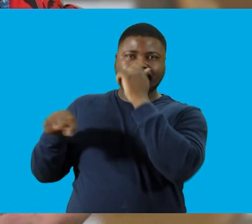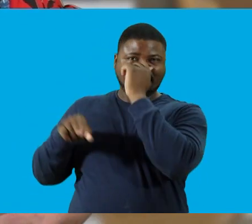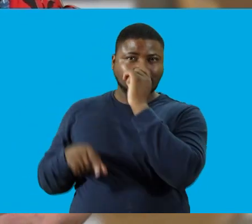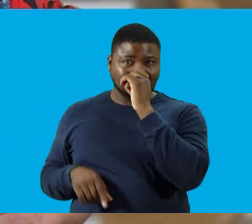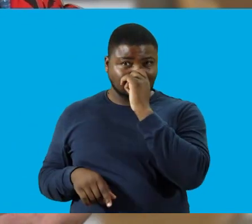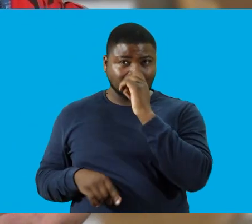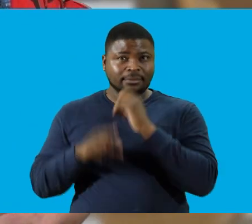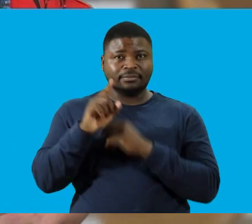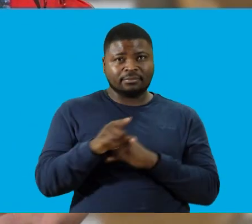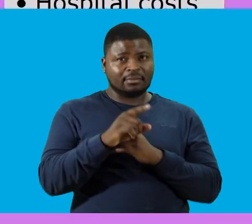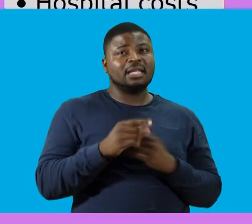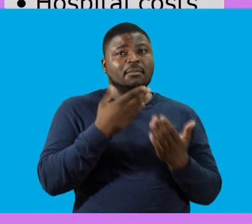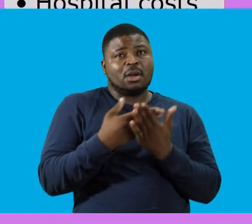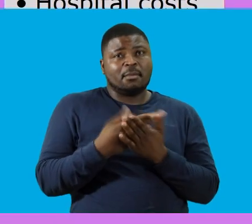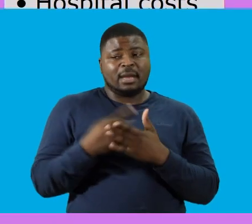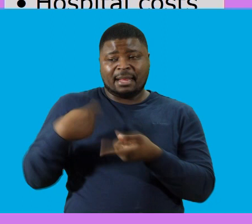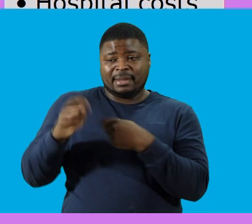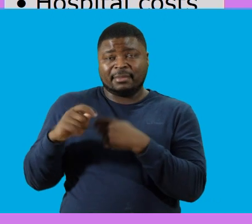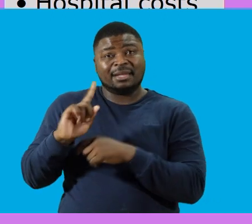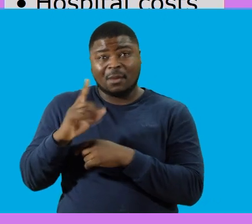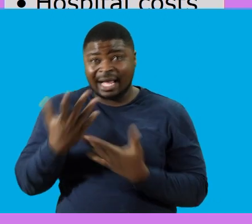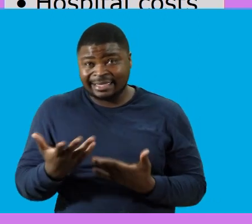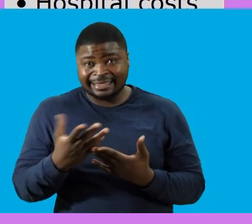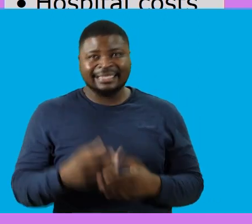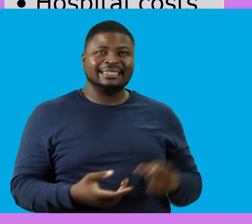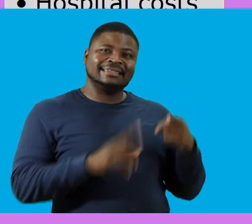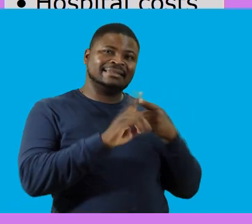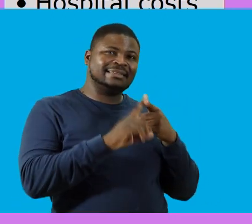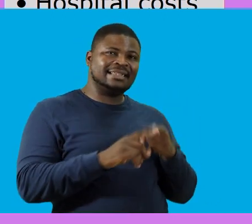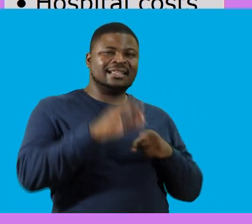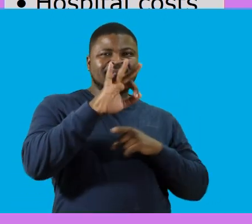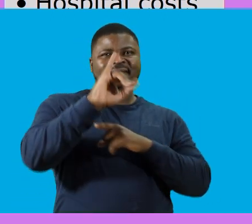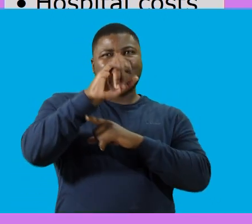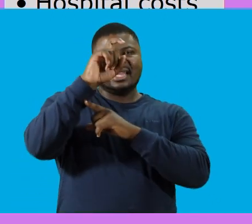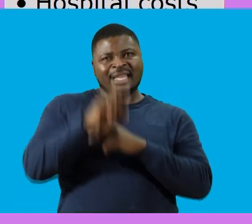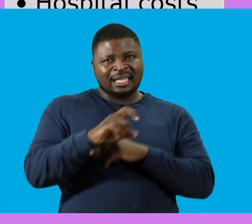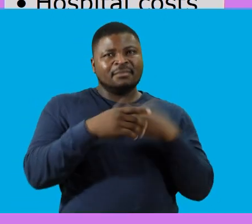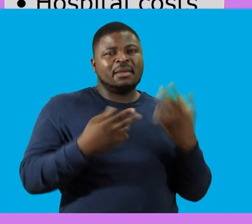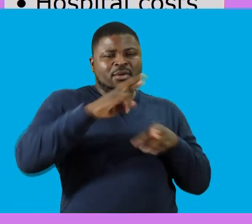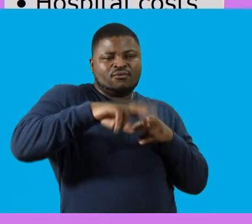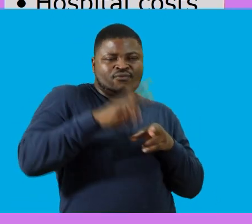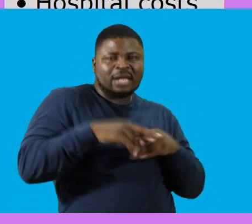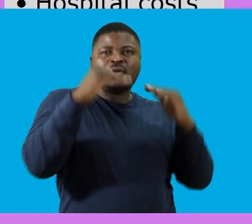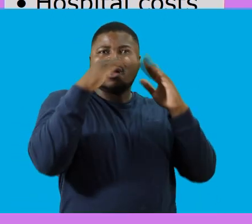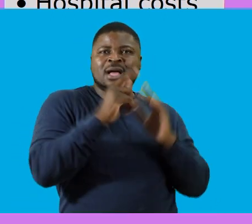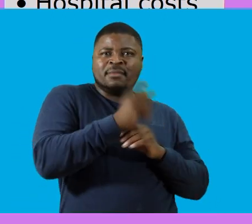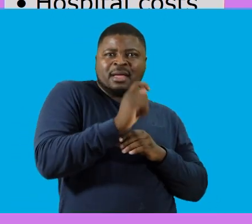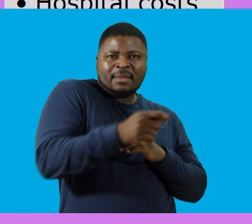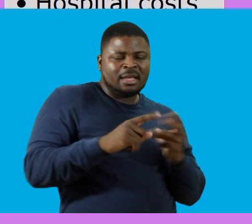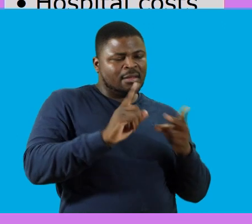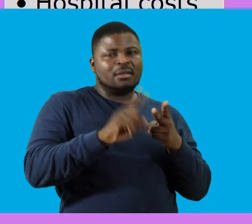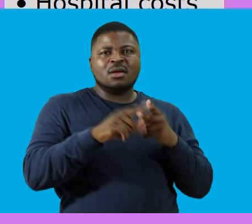expenses. So the possible expenses is fixed would be rent or